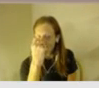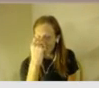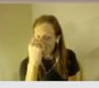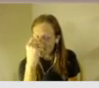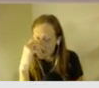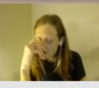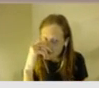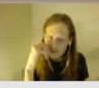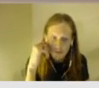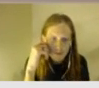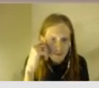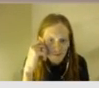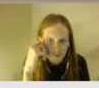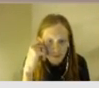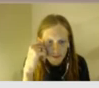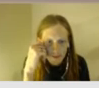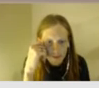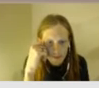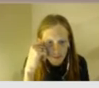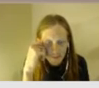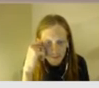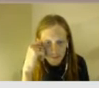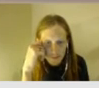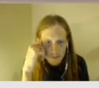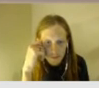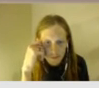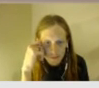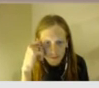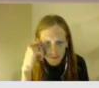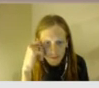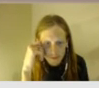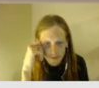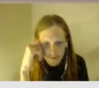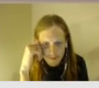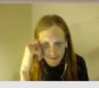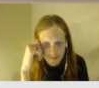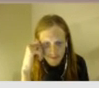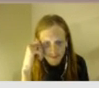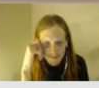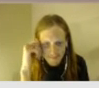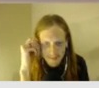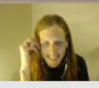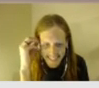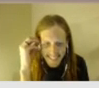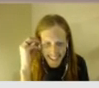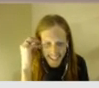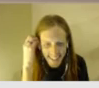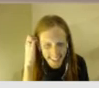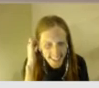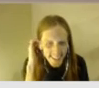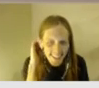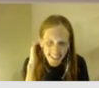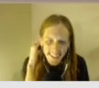know how great it is to do it in person kind of, I think, you know, want other people to be able to experience the joys of that too. So I'm on the